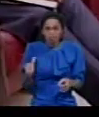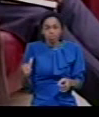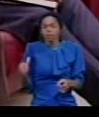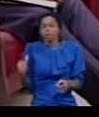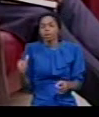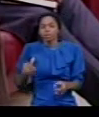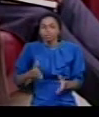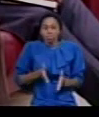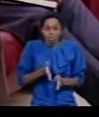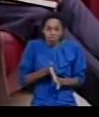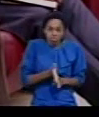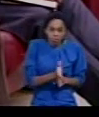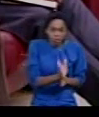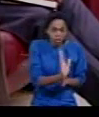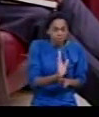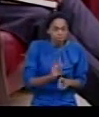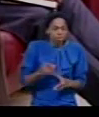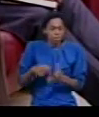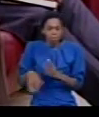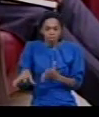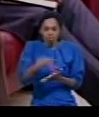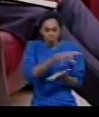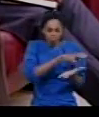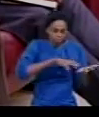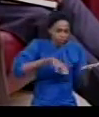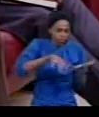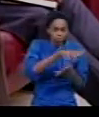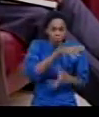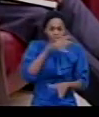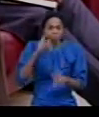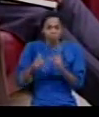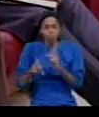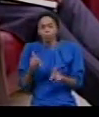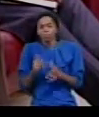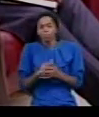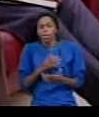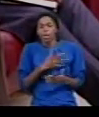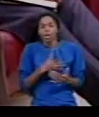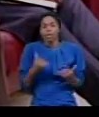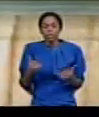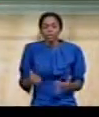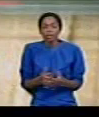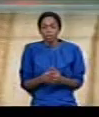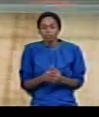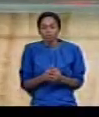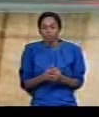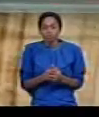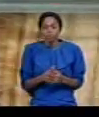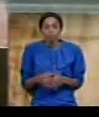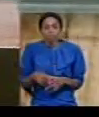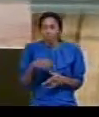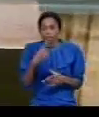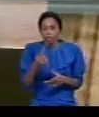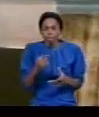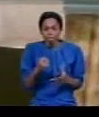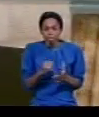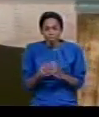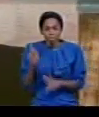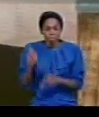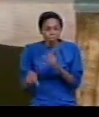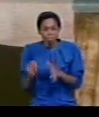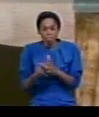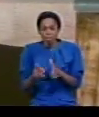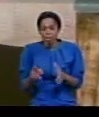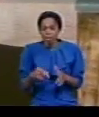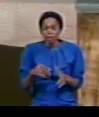incoherent tricksters who becloud his love. They becloud his love that the people they are speaking to cannot